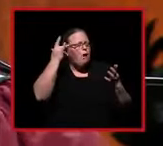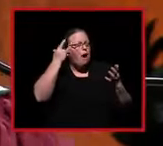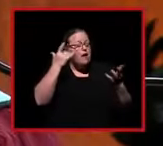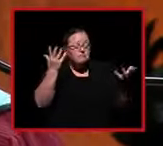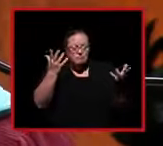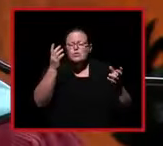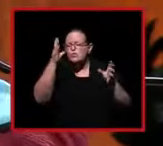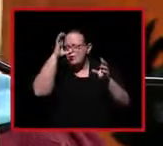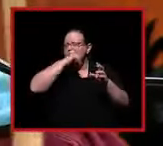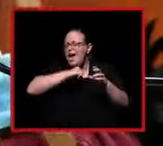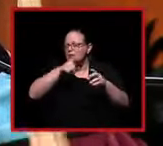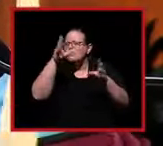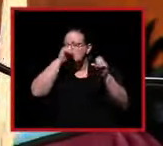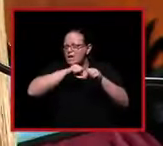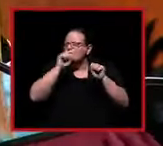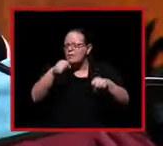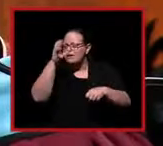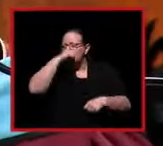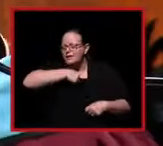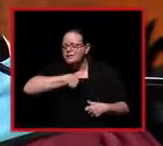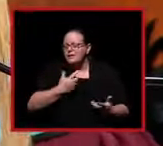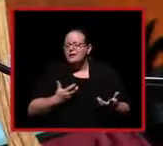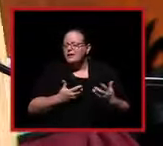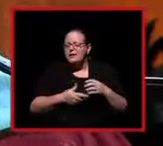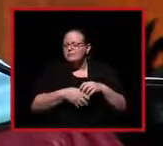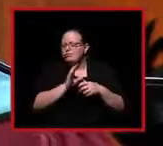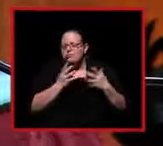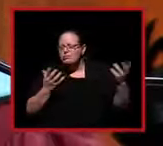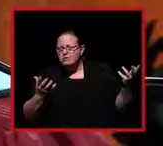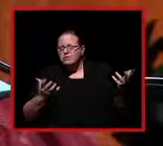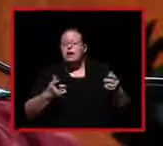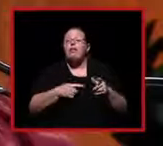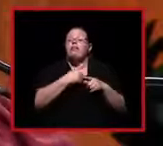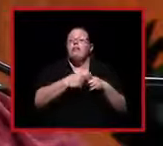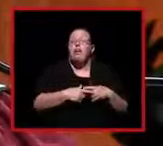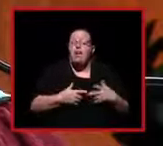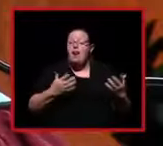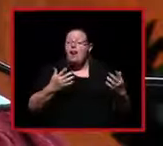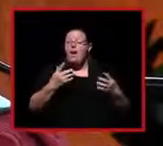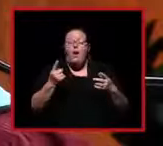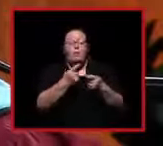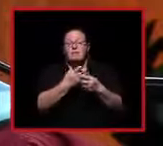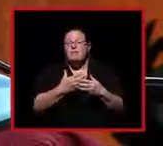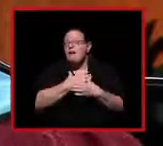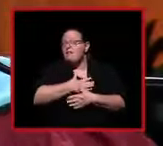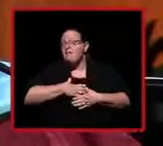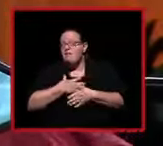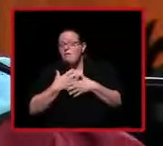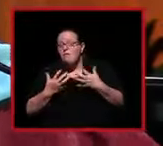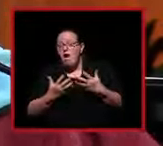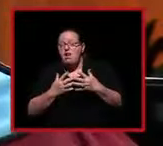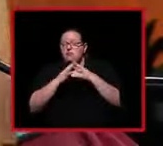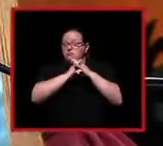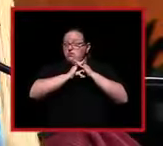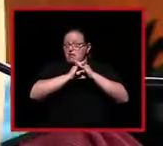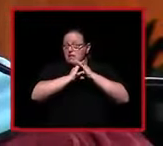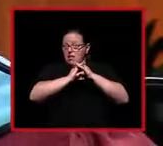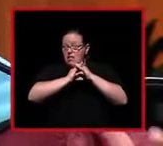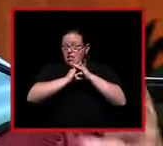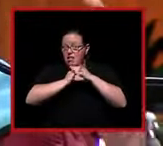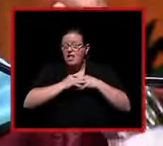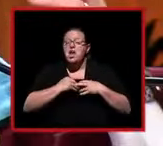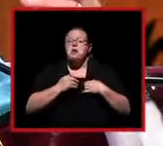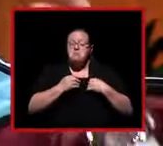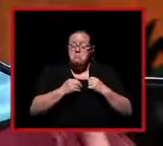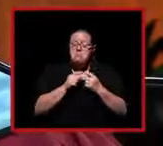And in the end, I did well enough to maintain my academic eligibility to do the only thing I loved at the time, which was wrestling. And